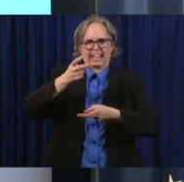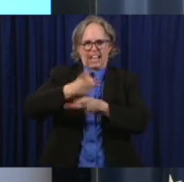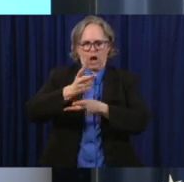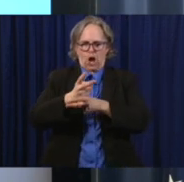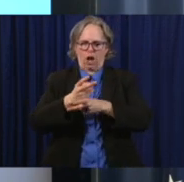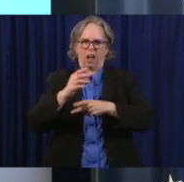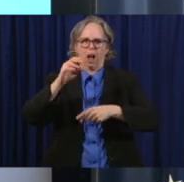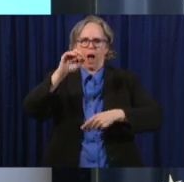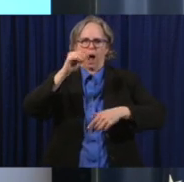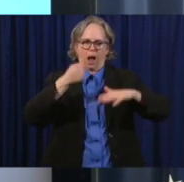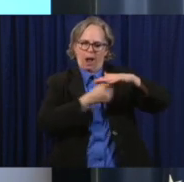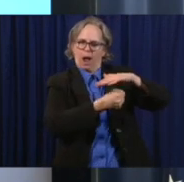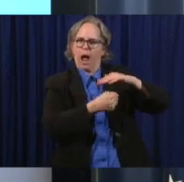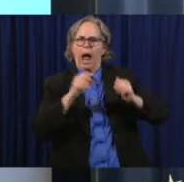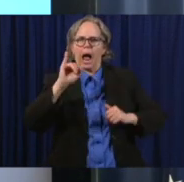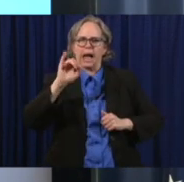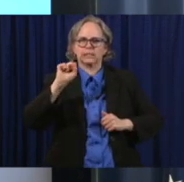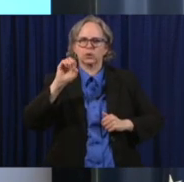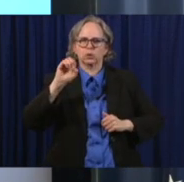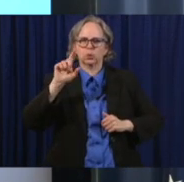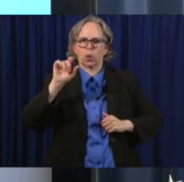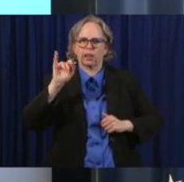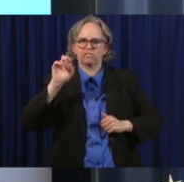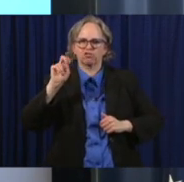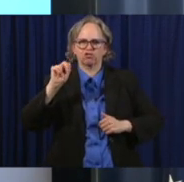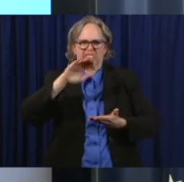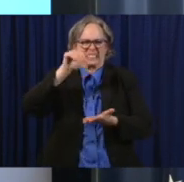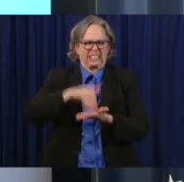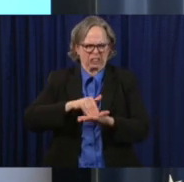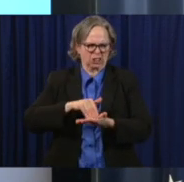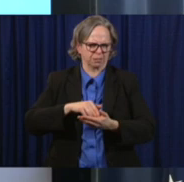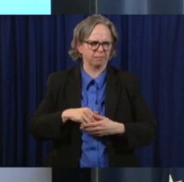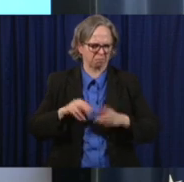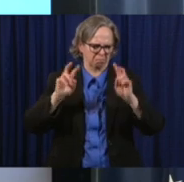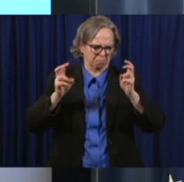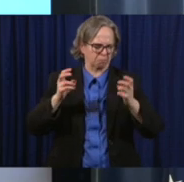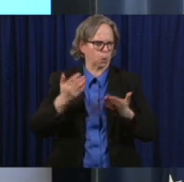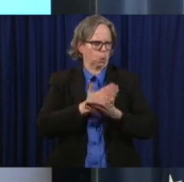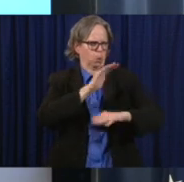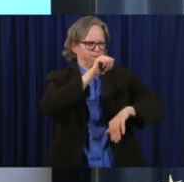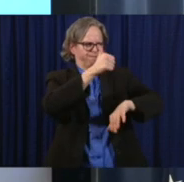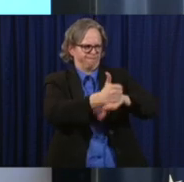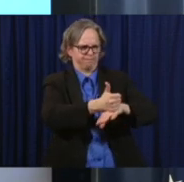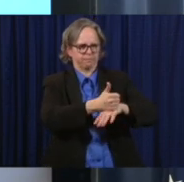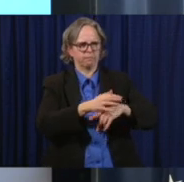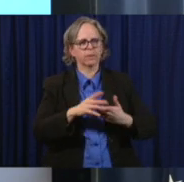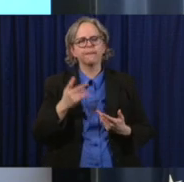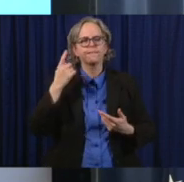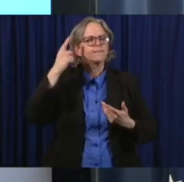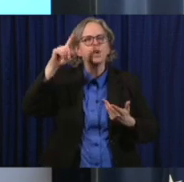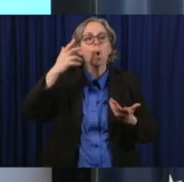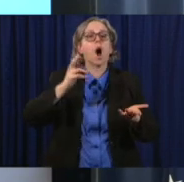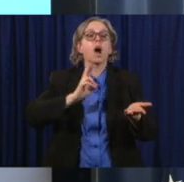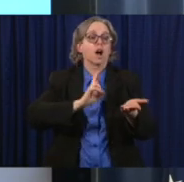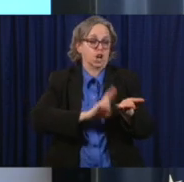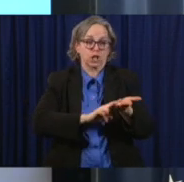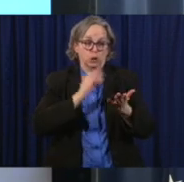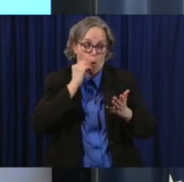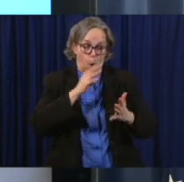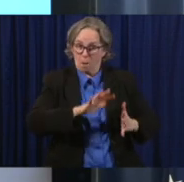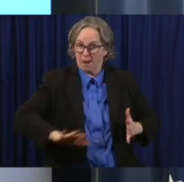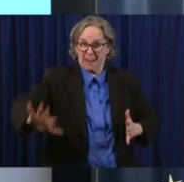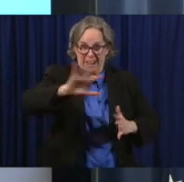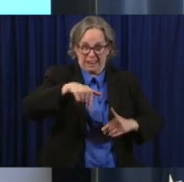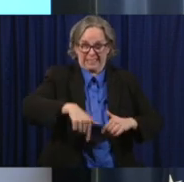homes across the state who have stepped forward and said, we can and we will develop